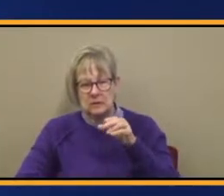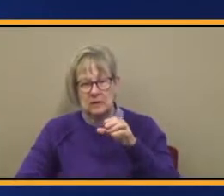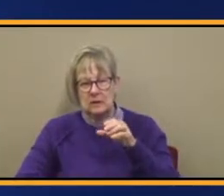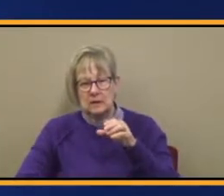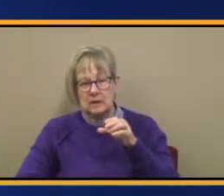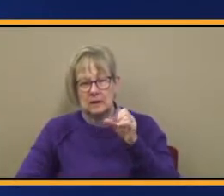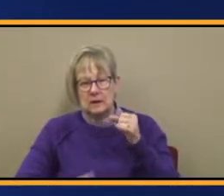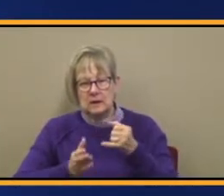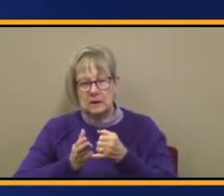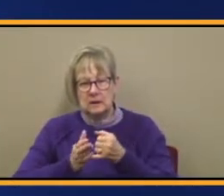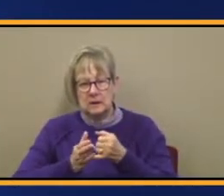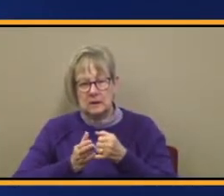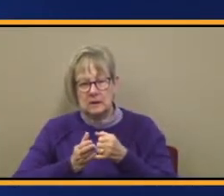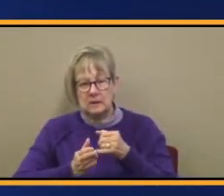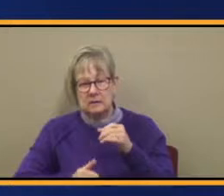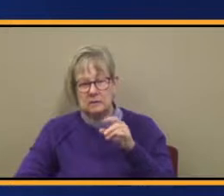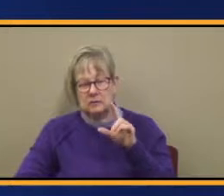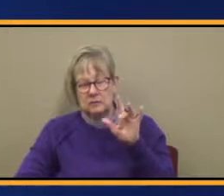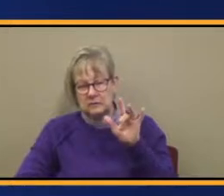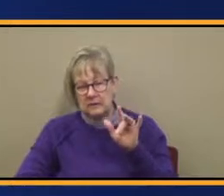Program Fiscal Year